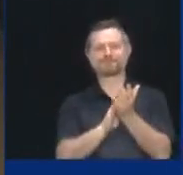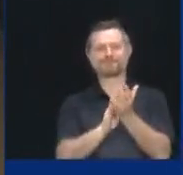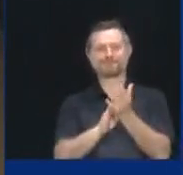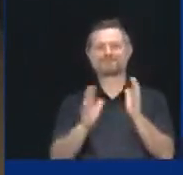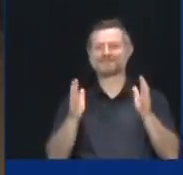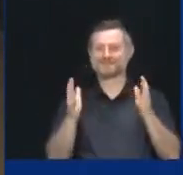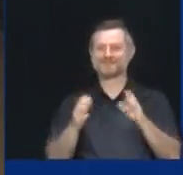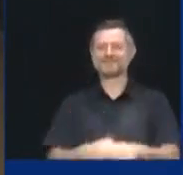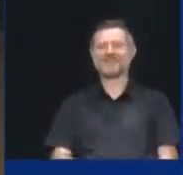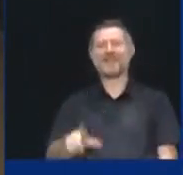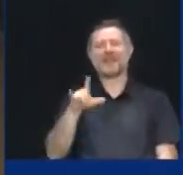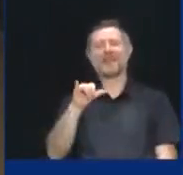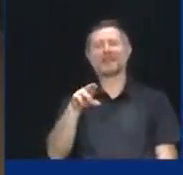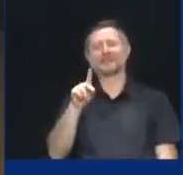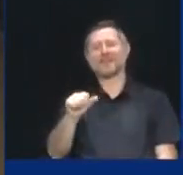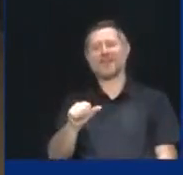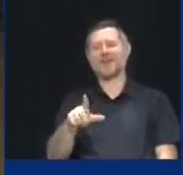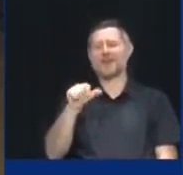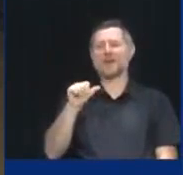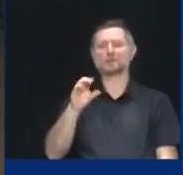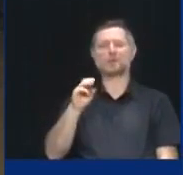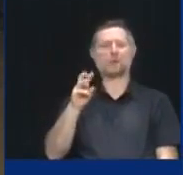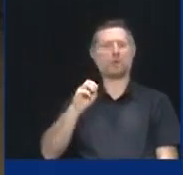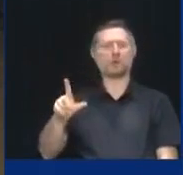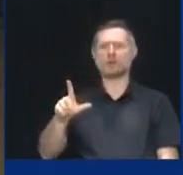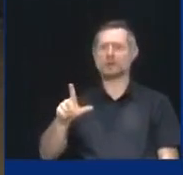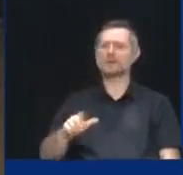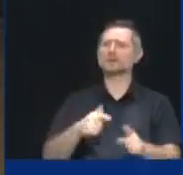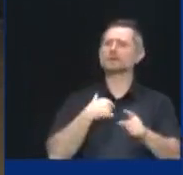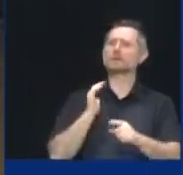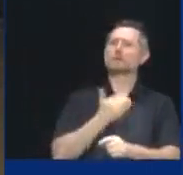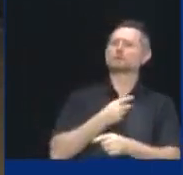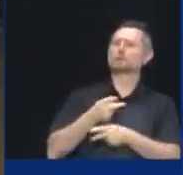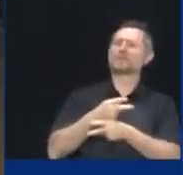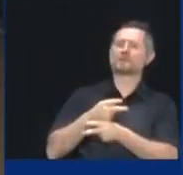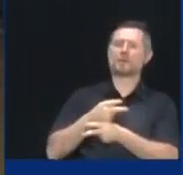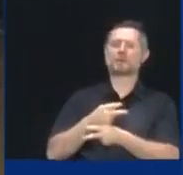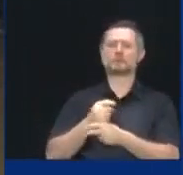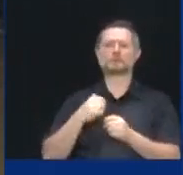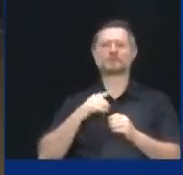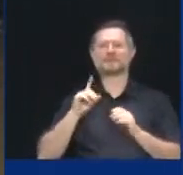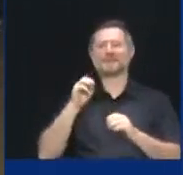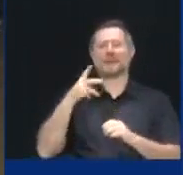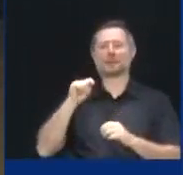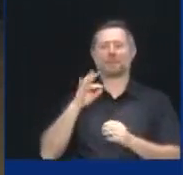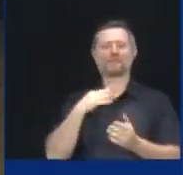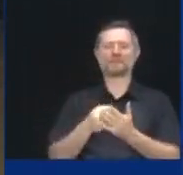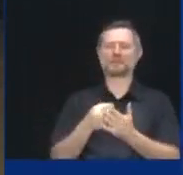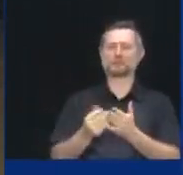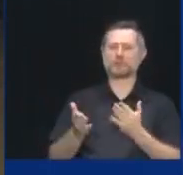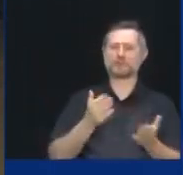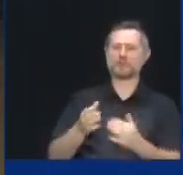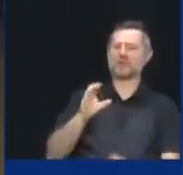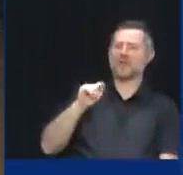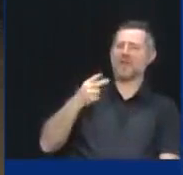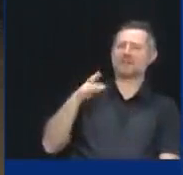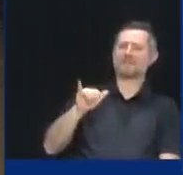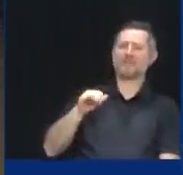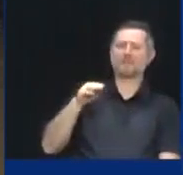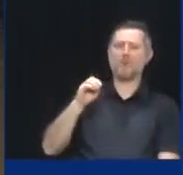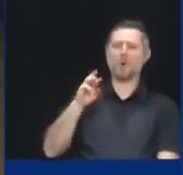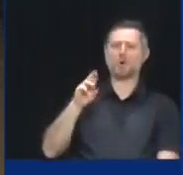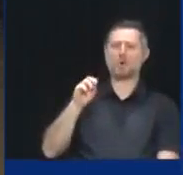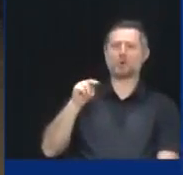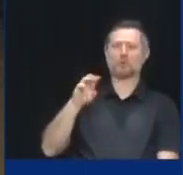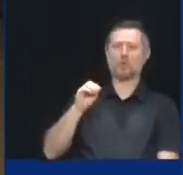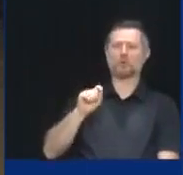Linda Lacewell, our supervisor, Department of Financial Services. Kathy Marino Thomas, thank you for all the